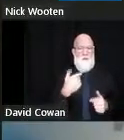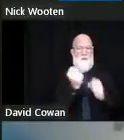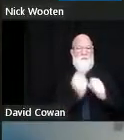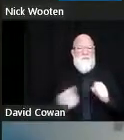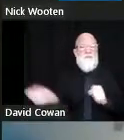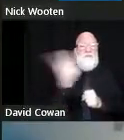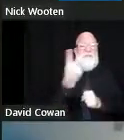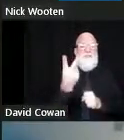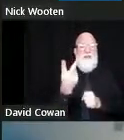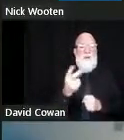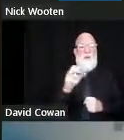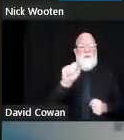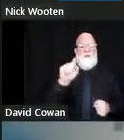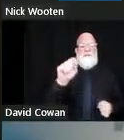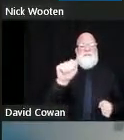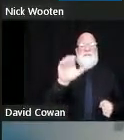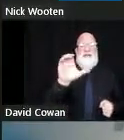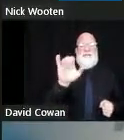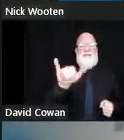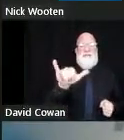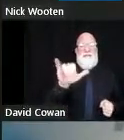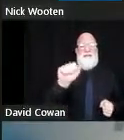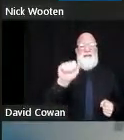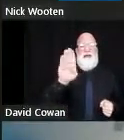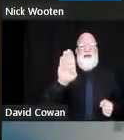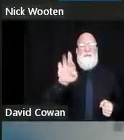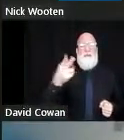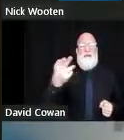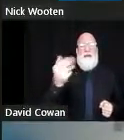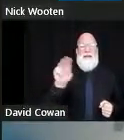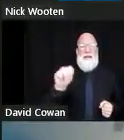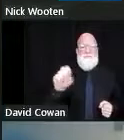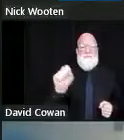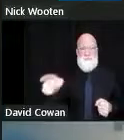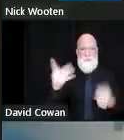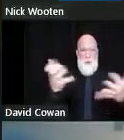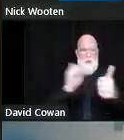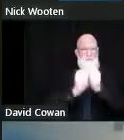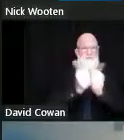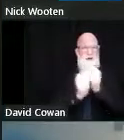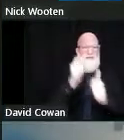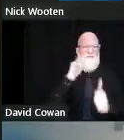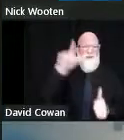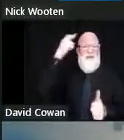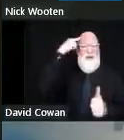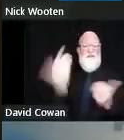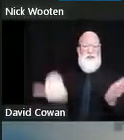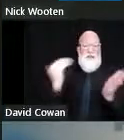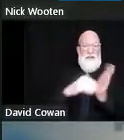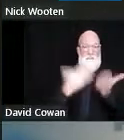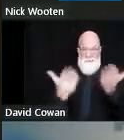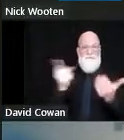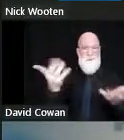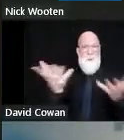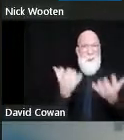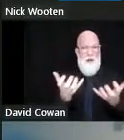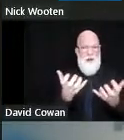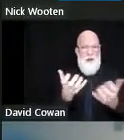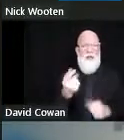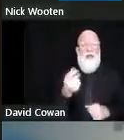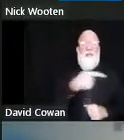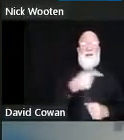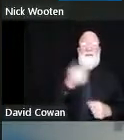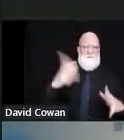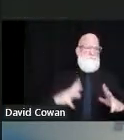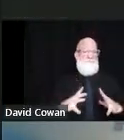accusing the process of being wronging without any specific evidence so it's a bad precedent unless we can find the legal path of specific evidentiary roots to